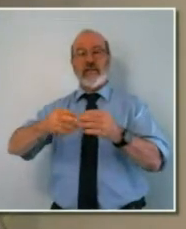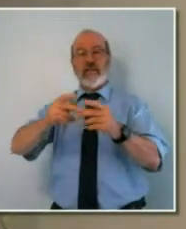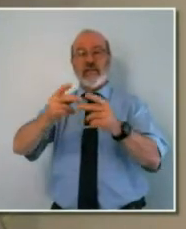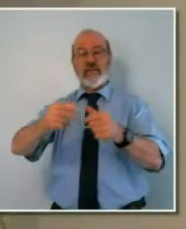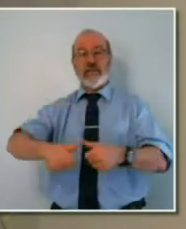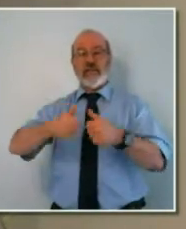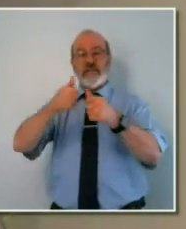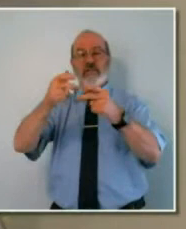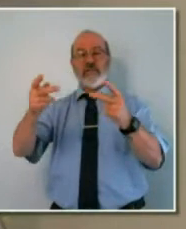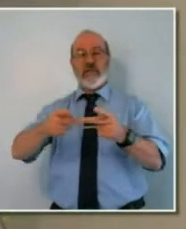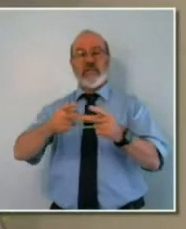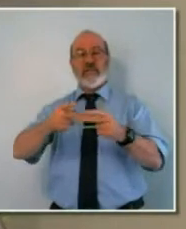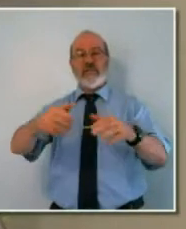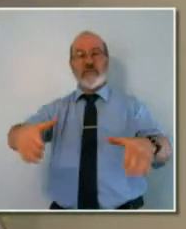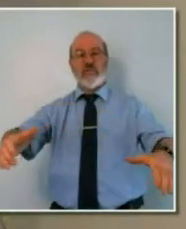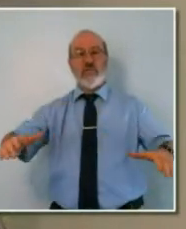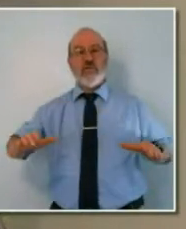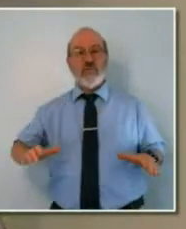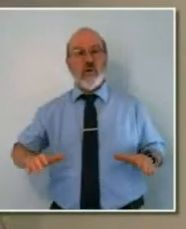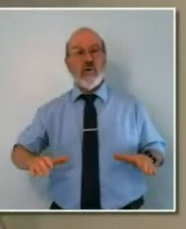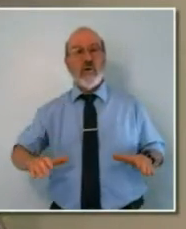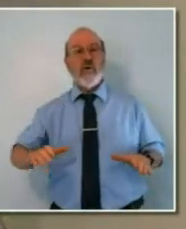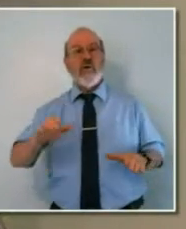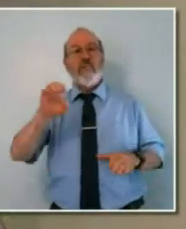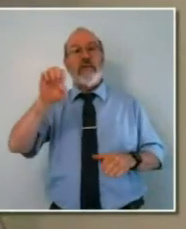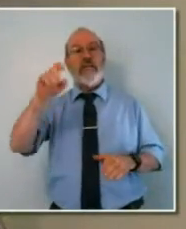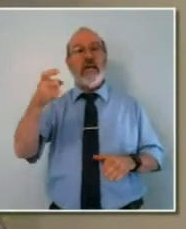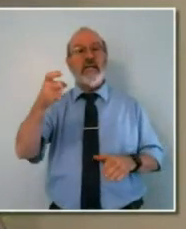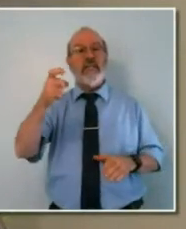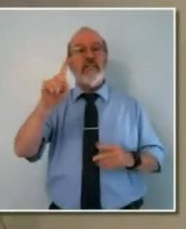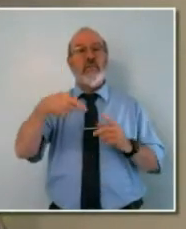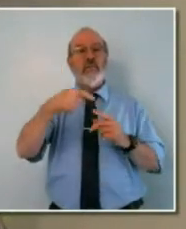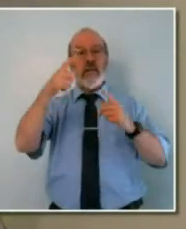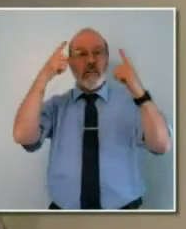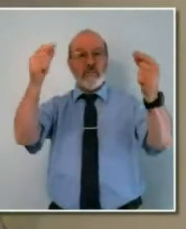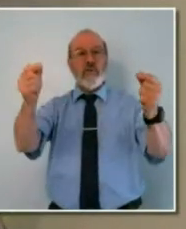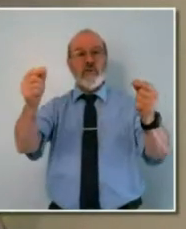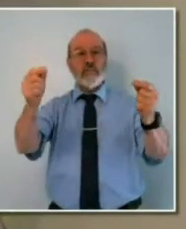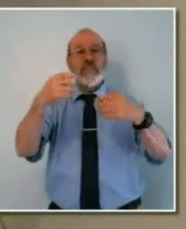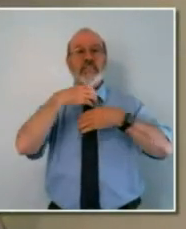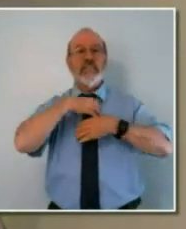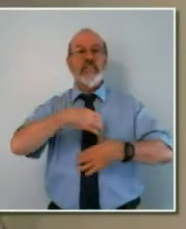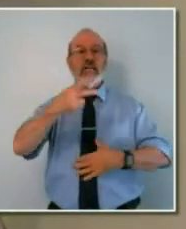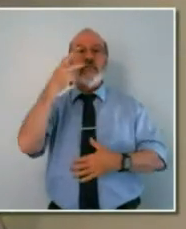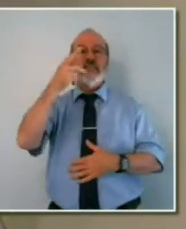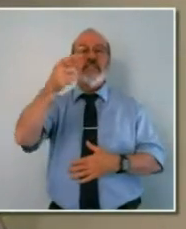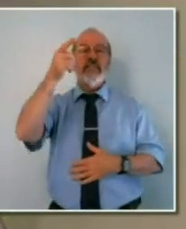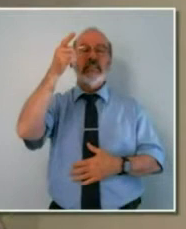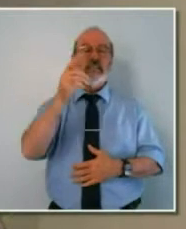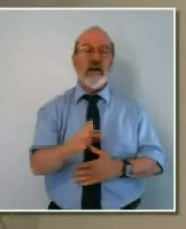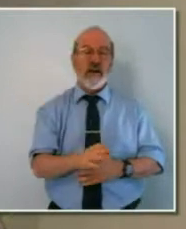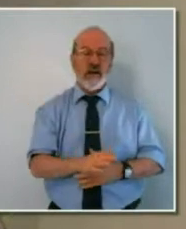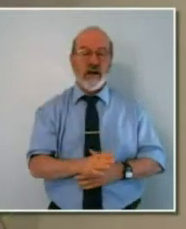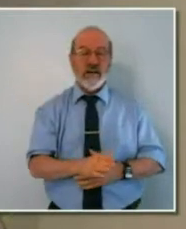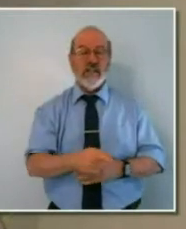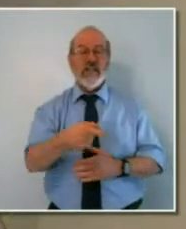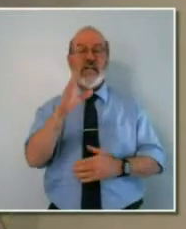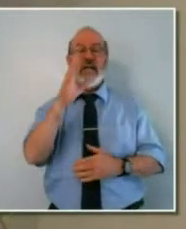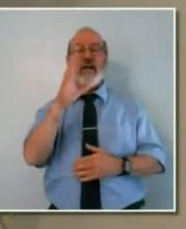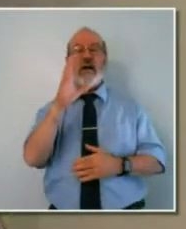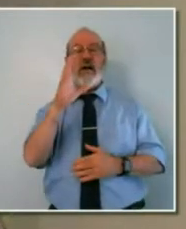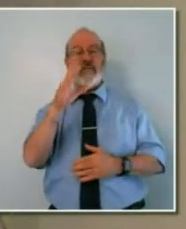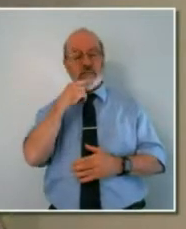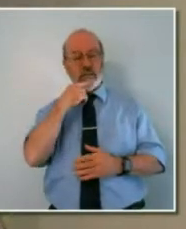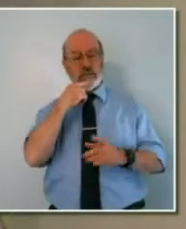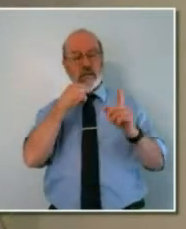throne. But do you know in the book of Exodus, when Moses desires to see God, and God says, I'm going